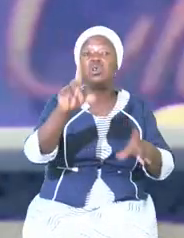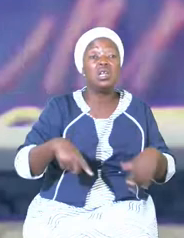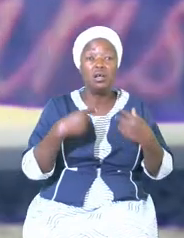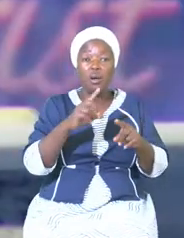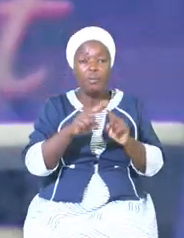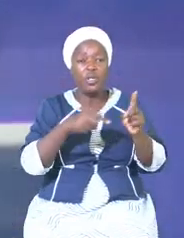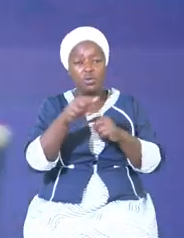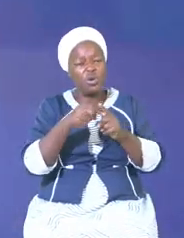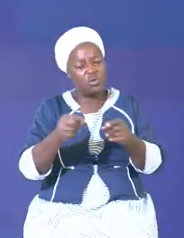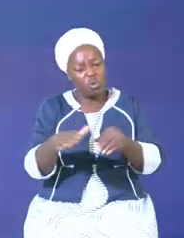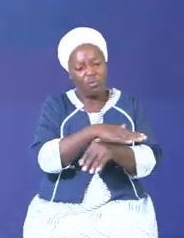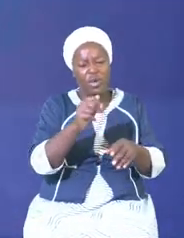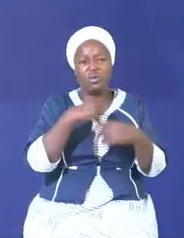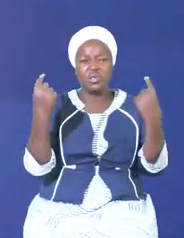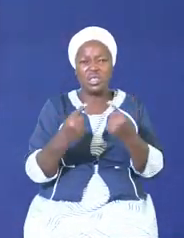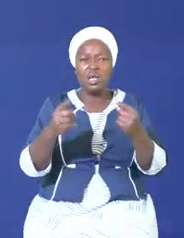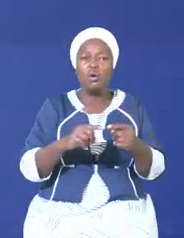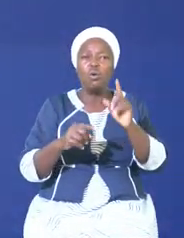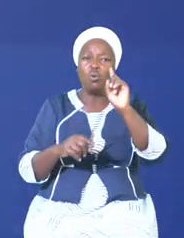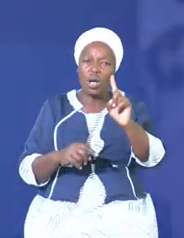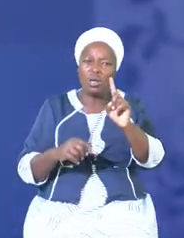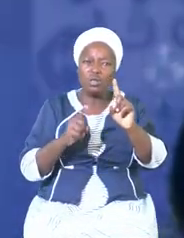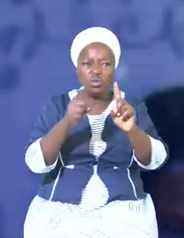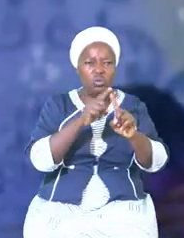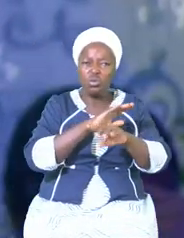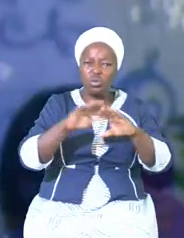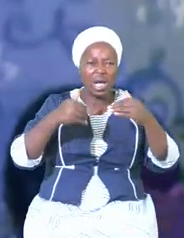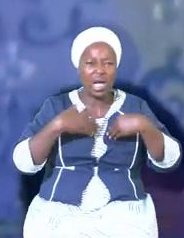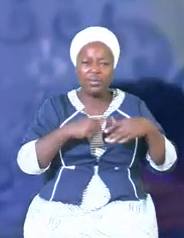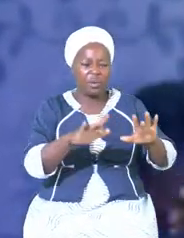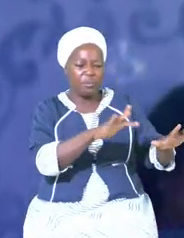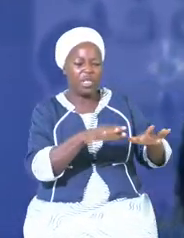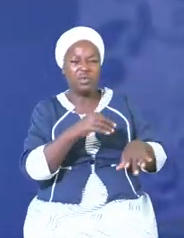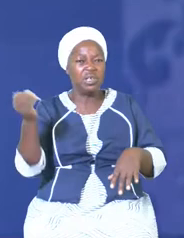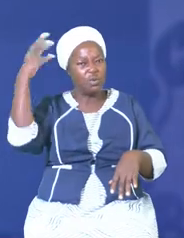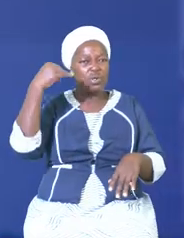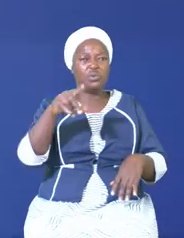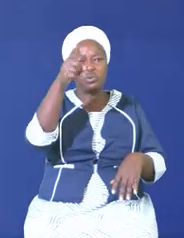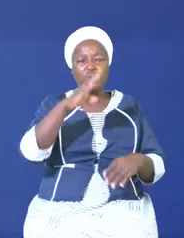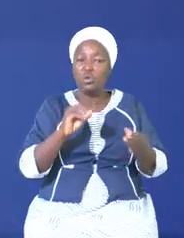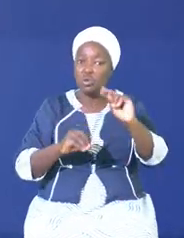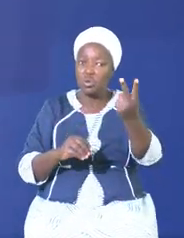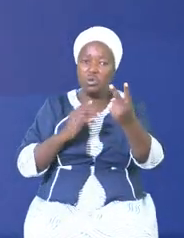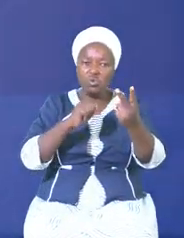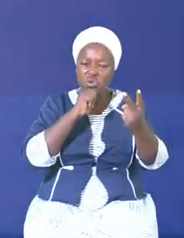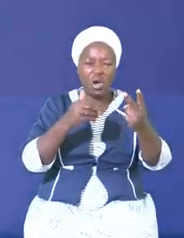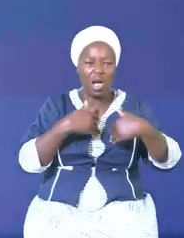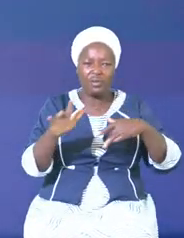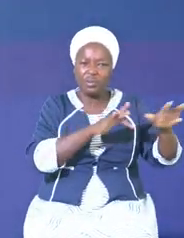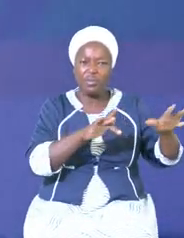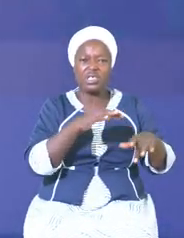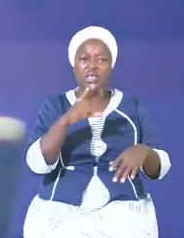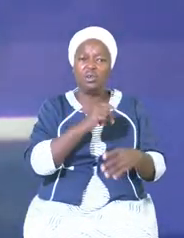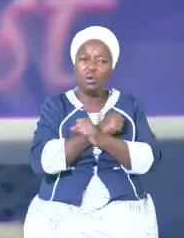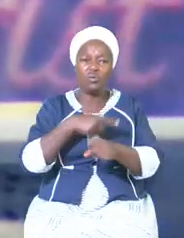your sin, one, you'll not have the mercy of the grace of God. Two, you'll not have the mercy of the love of God.